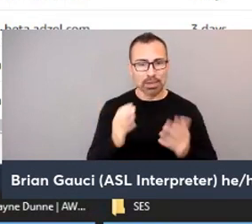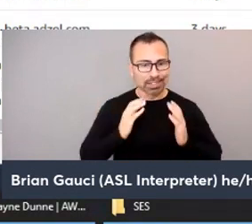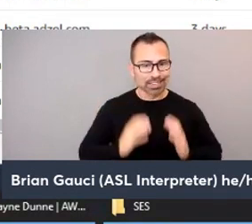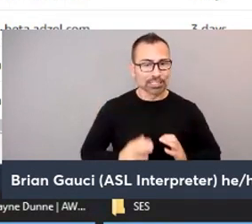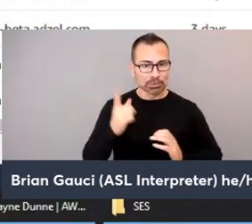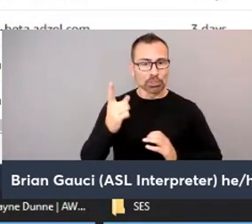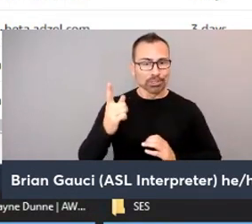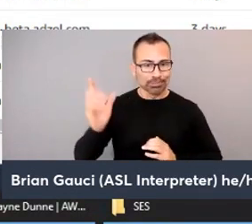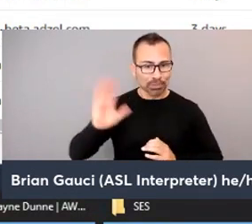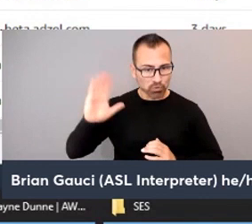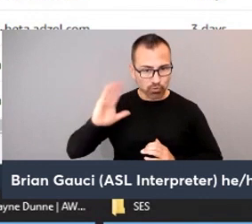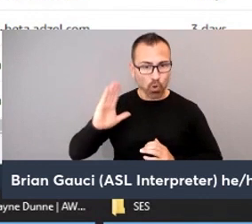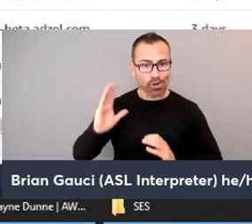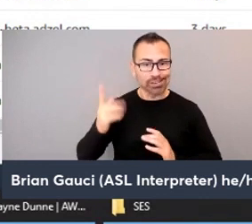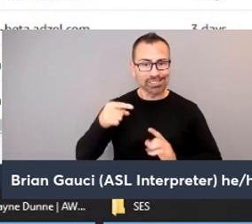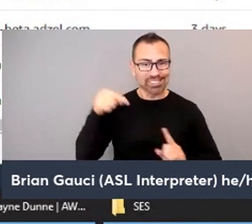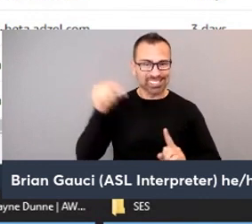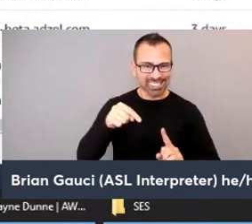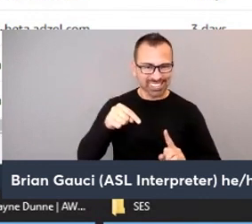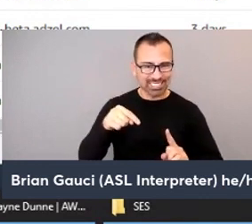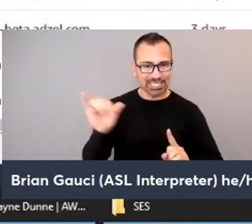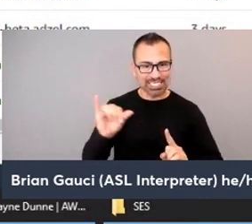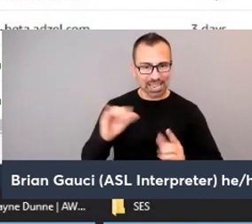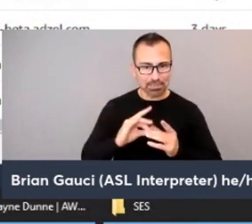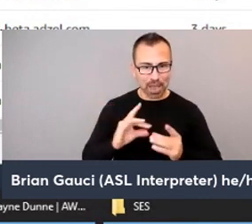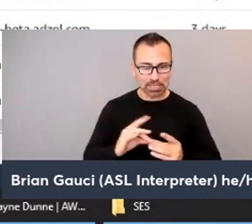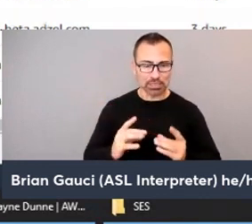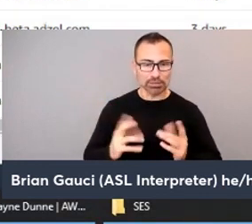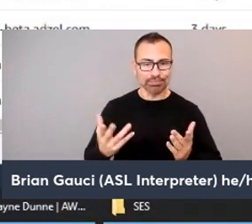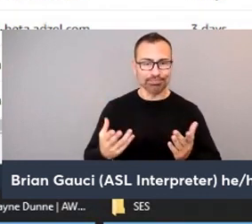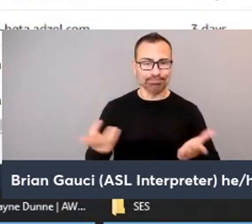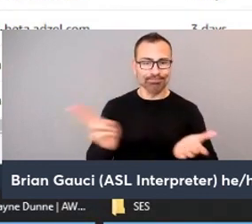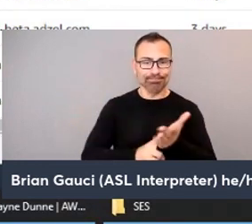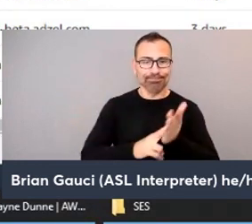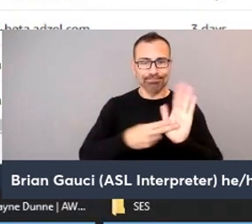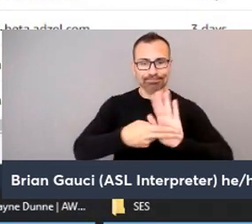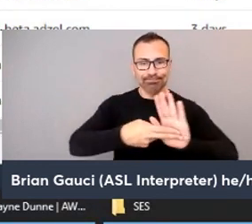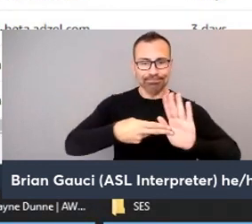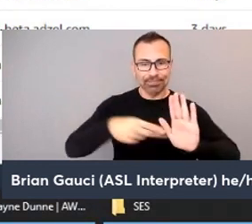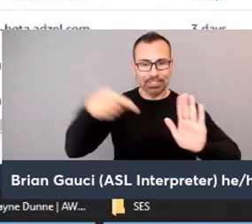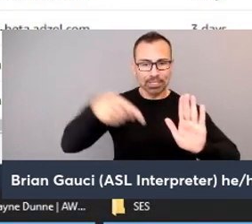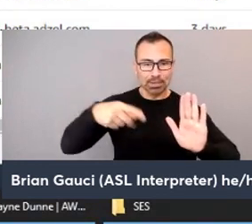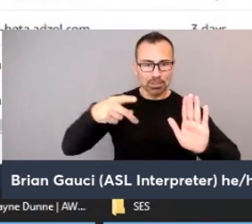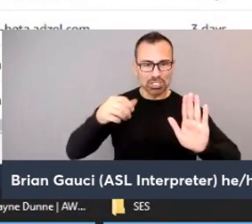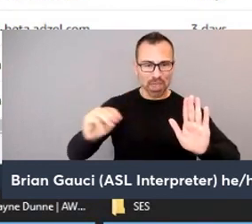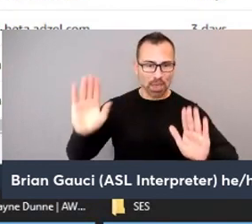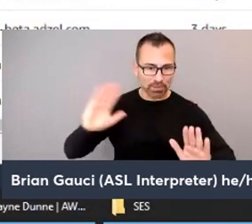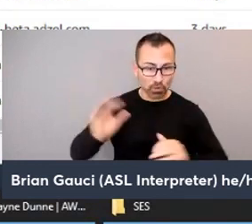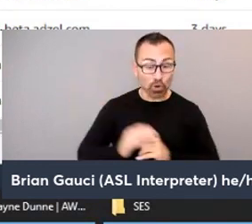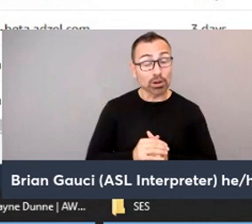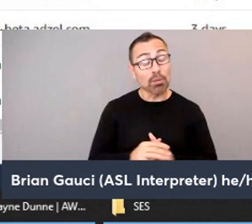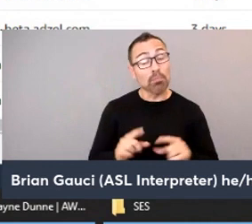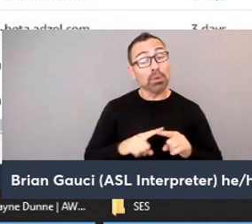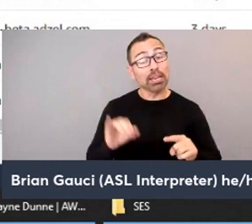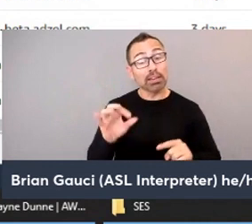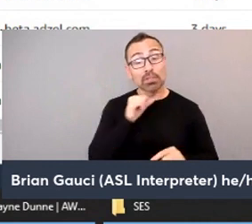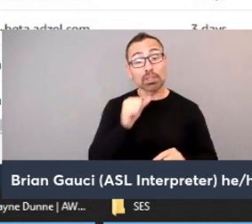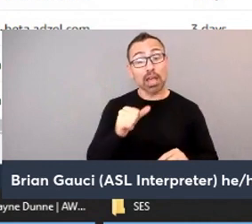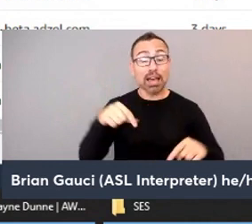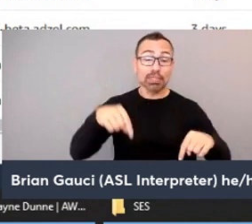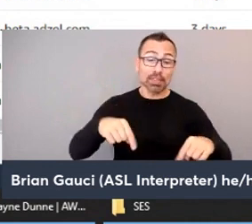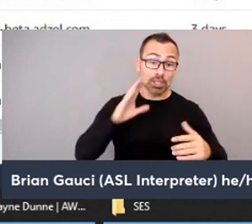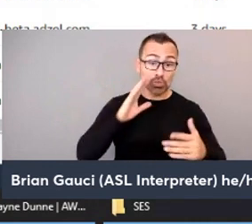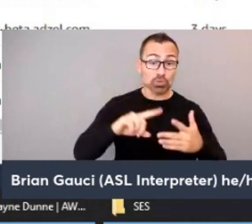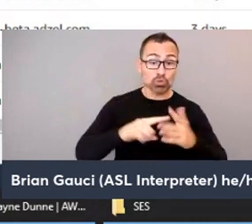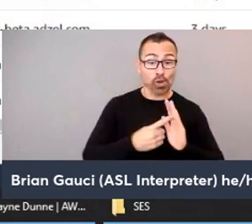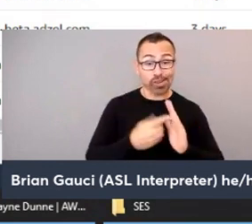but at least in this case, you're starting off on the best foot, and customers have an opportunity to see your content, embrace it, and then decide what's right